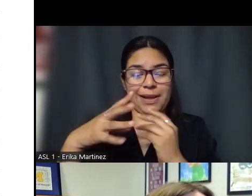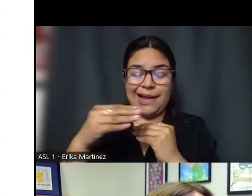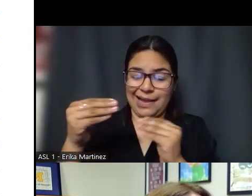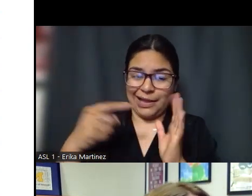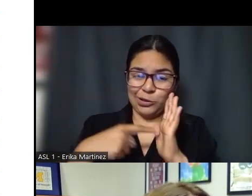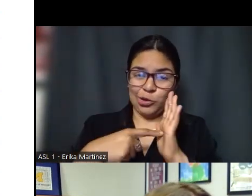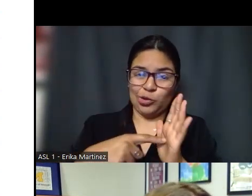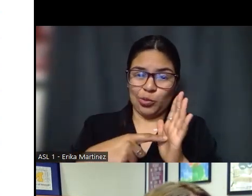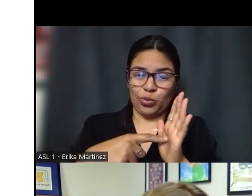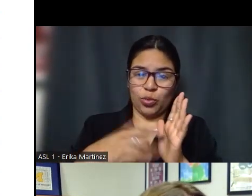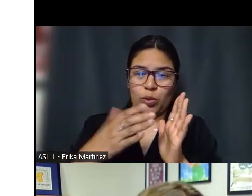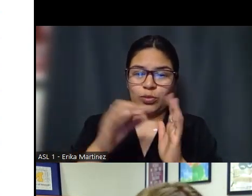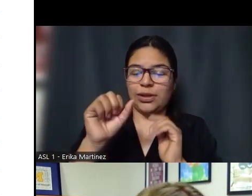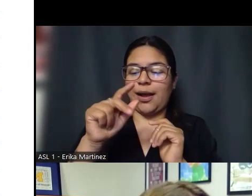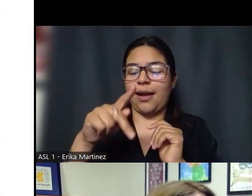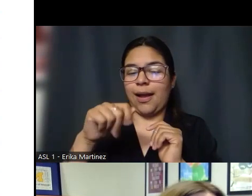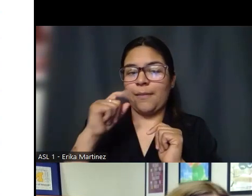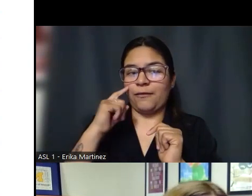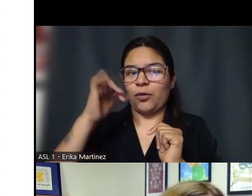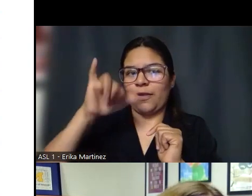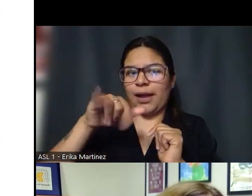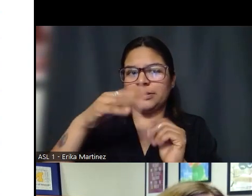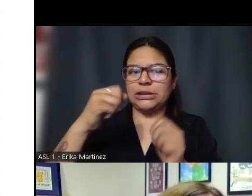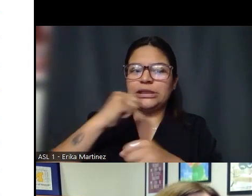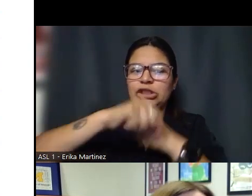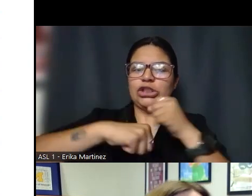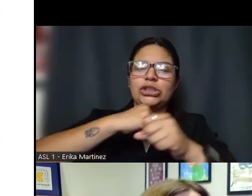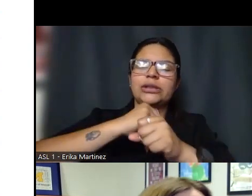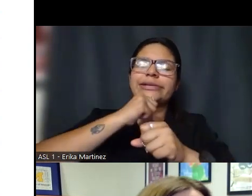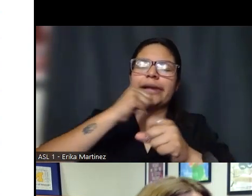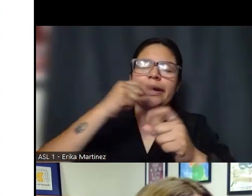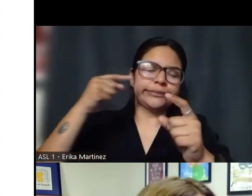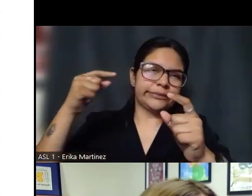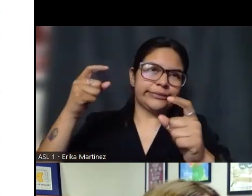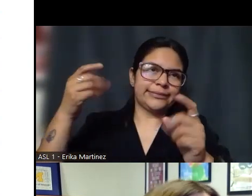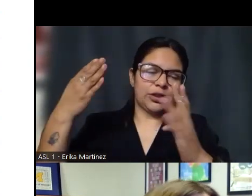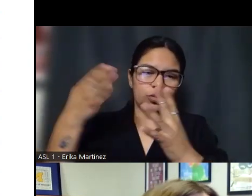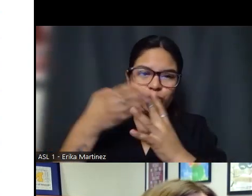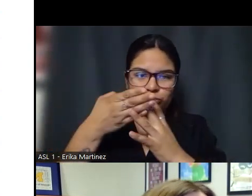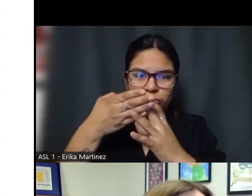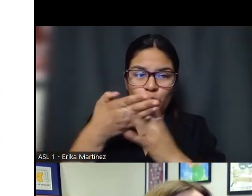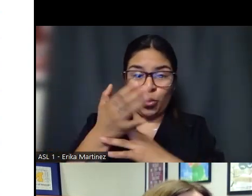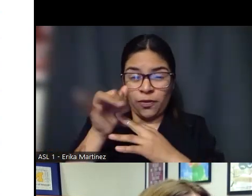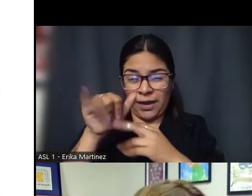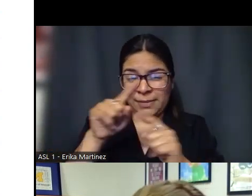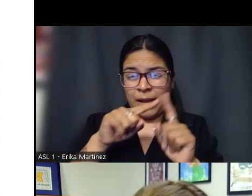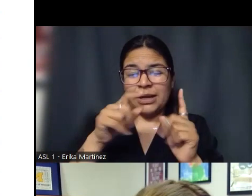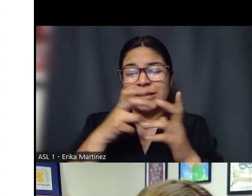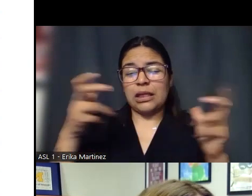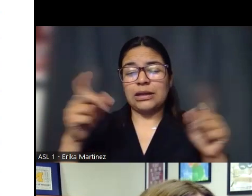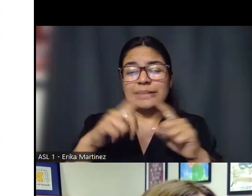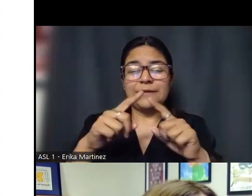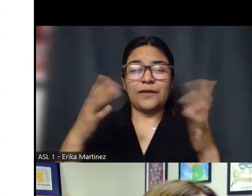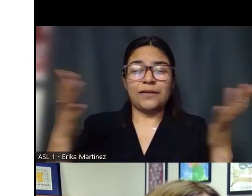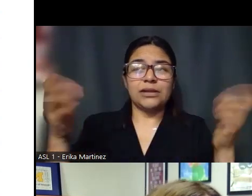shows you what the cap was the year that we received it. It's not a direct correlation because there's a lot of factors that go into determining how